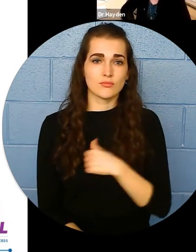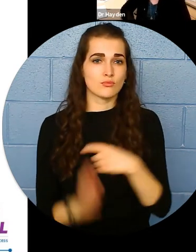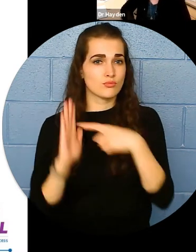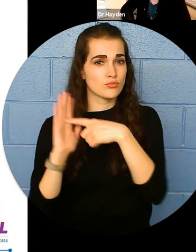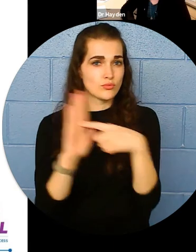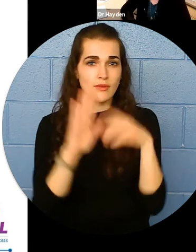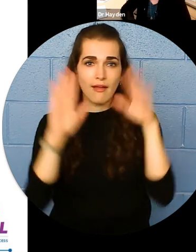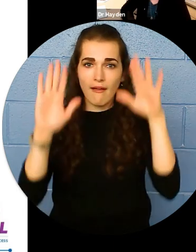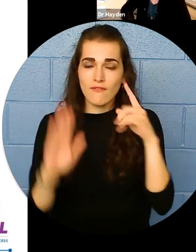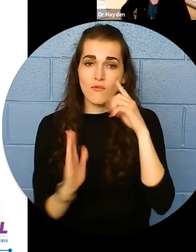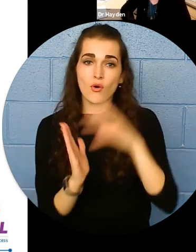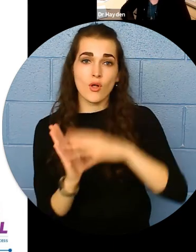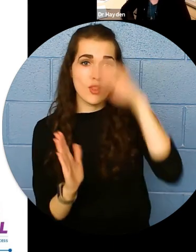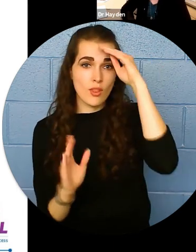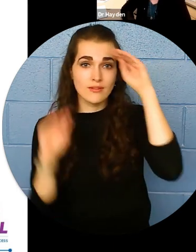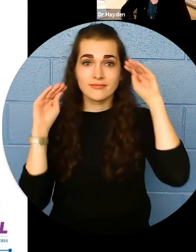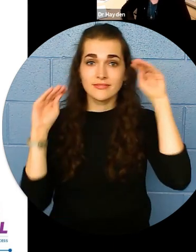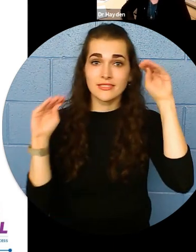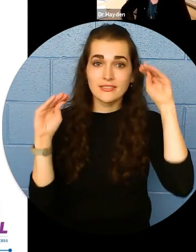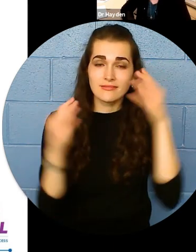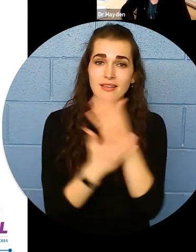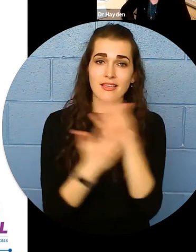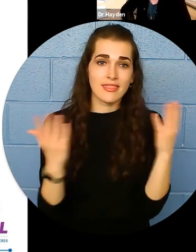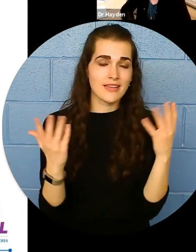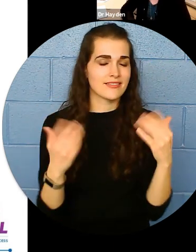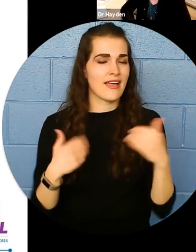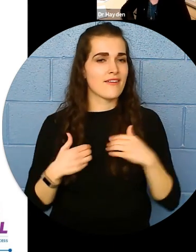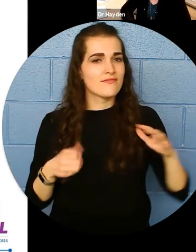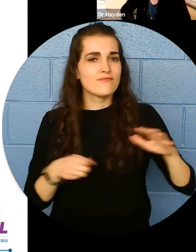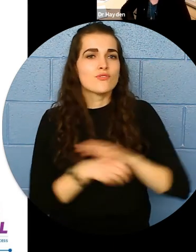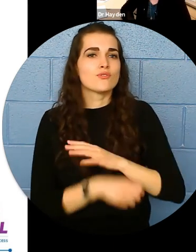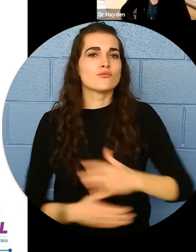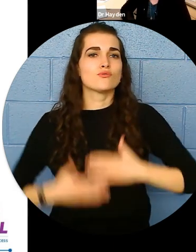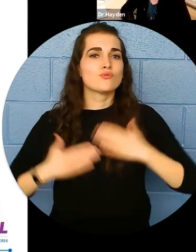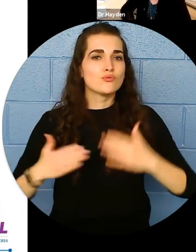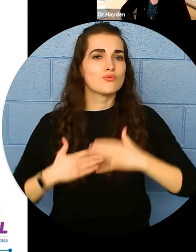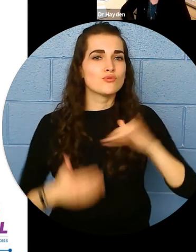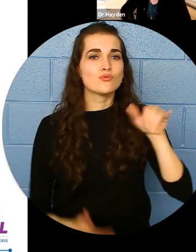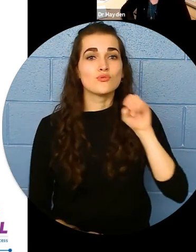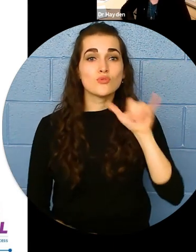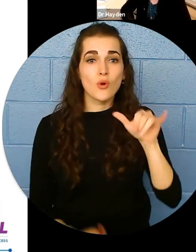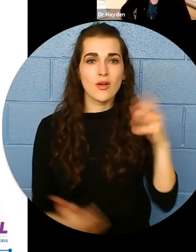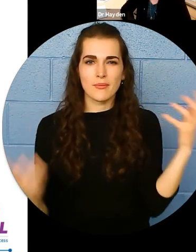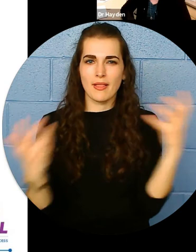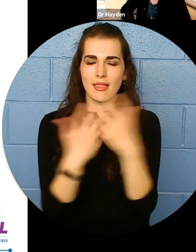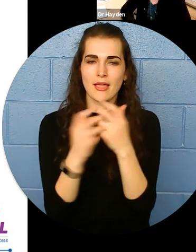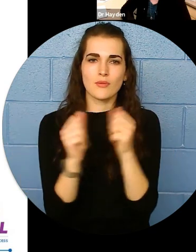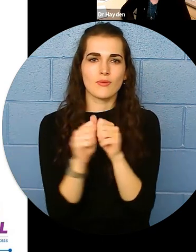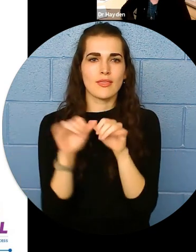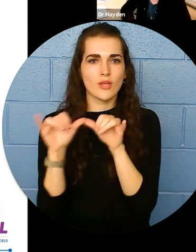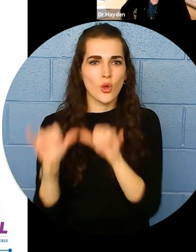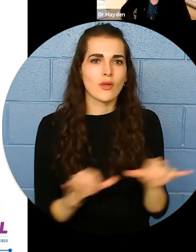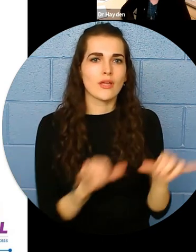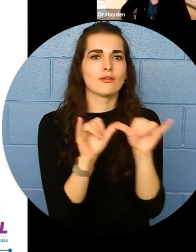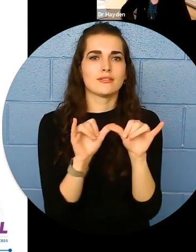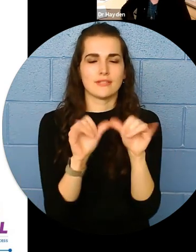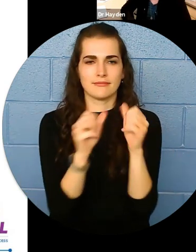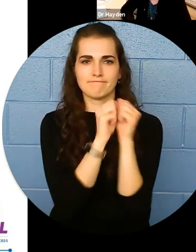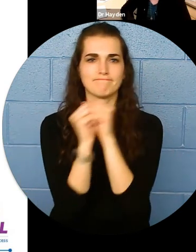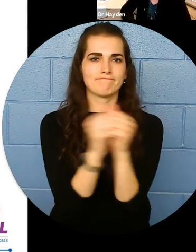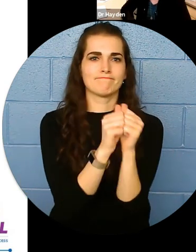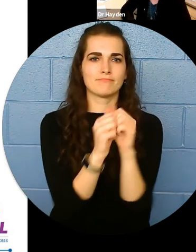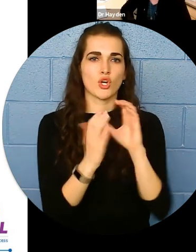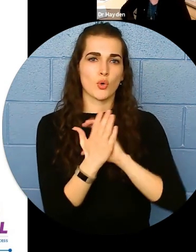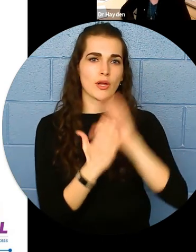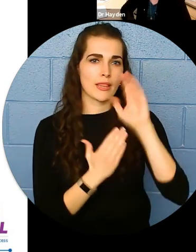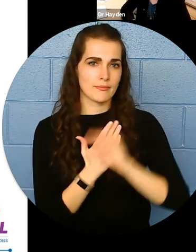exemplifying excellence in learning and teaching, that things are filled with joy, and we are aligned to a coherent and unified core curriculum, while